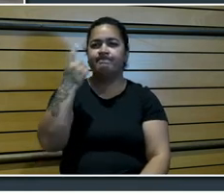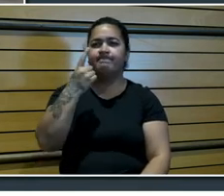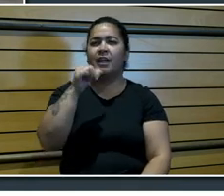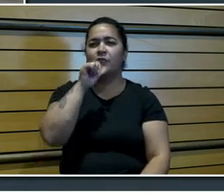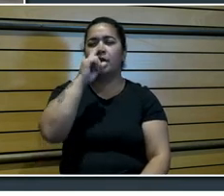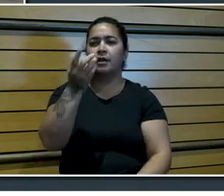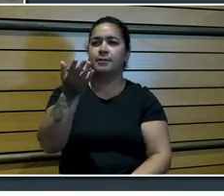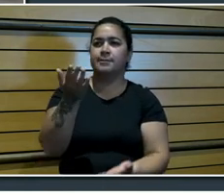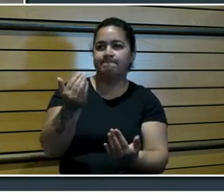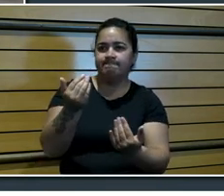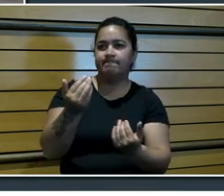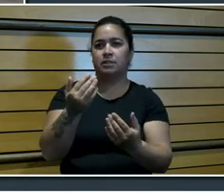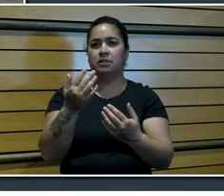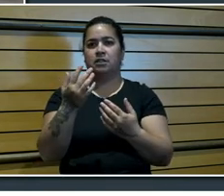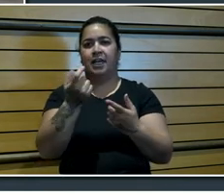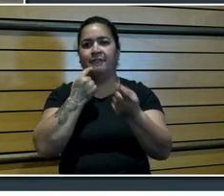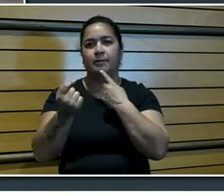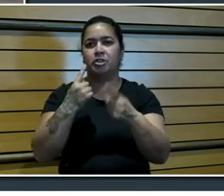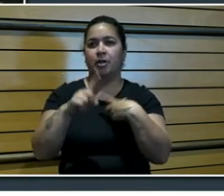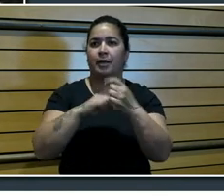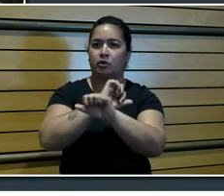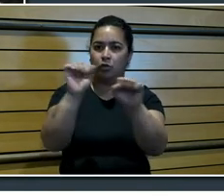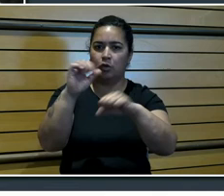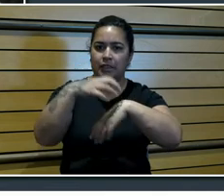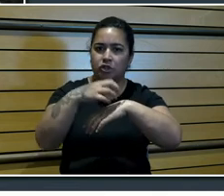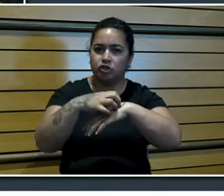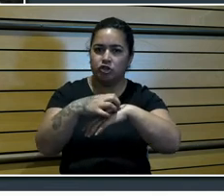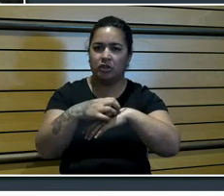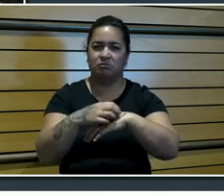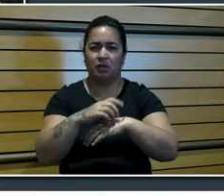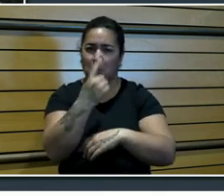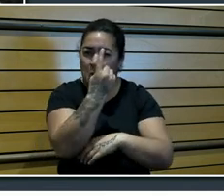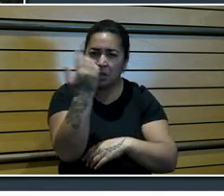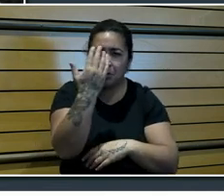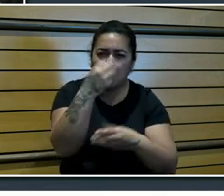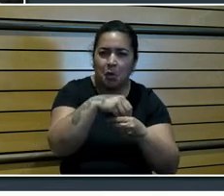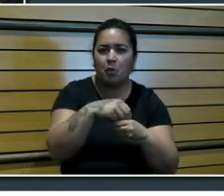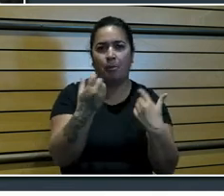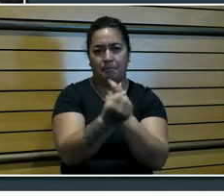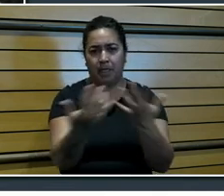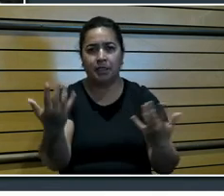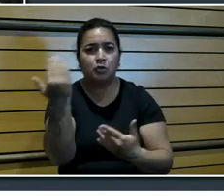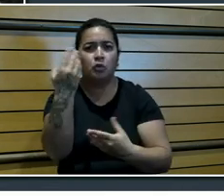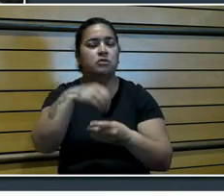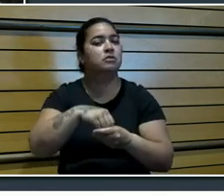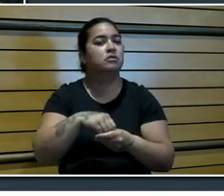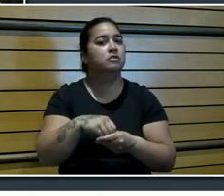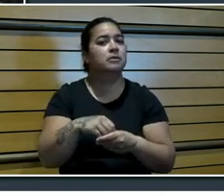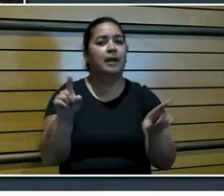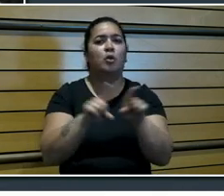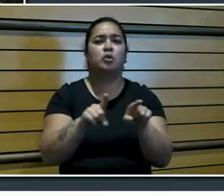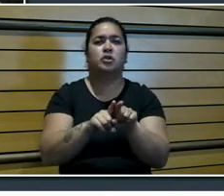little bit of information about your organisation. Is it one school, many schools, and sort of the basic